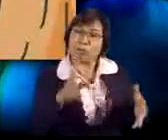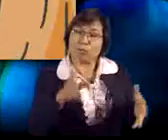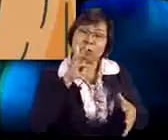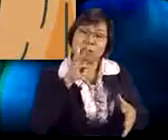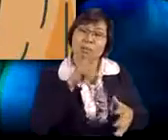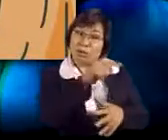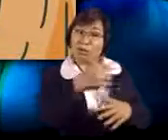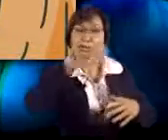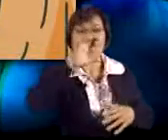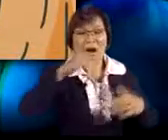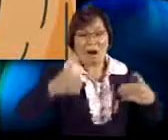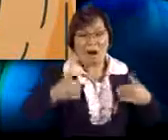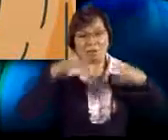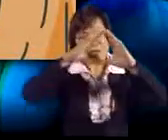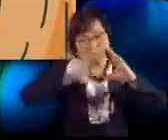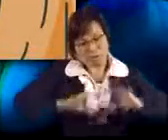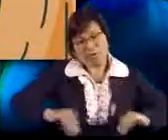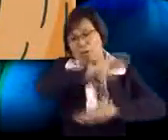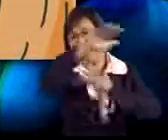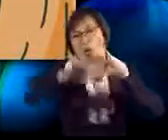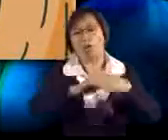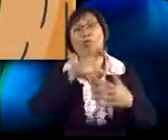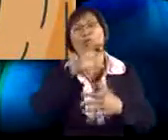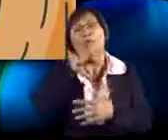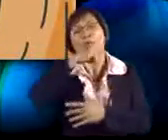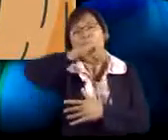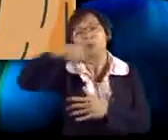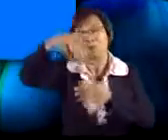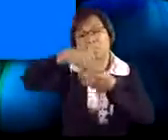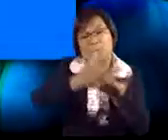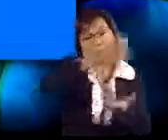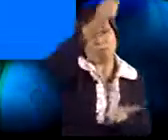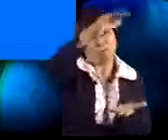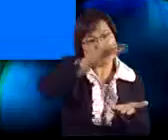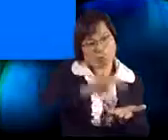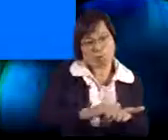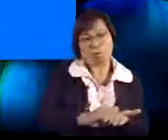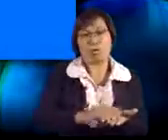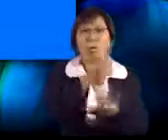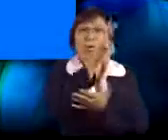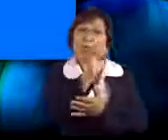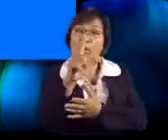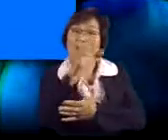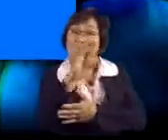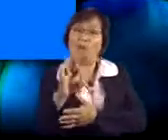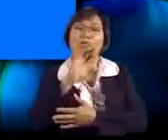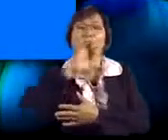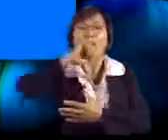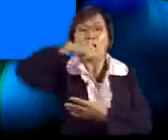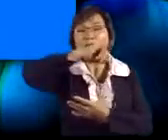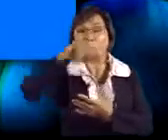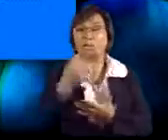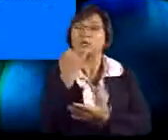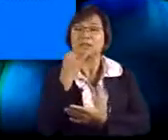drank? I have finished drink all the orange juice in this bottle. The volume of the orange juice in this bottle